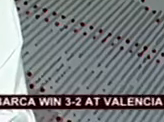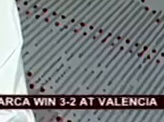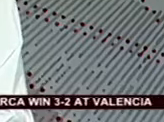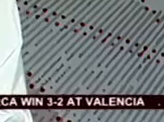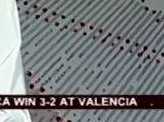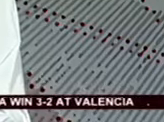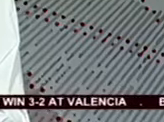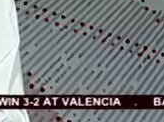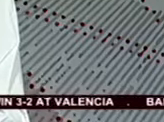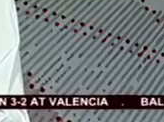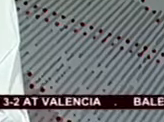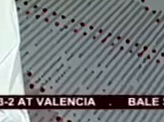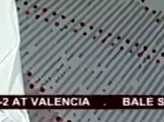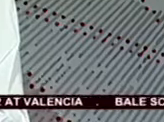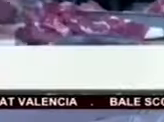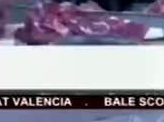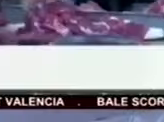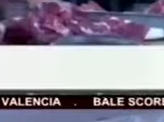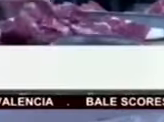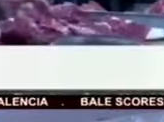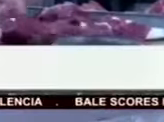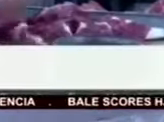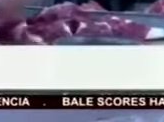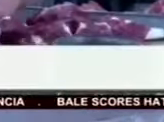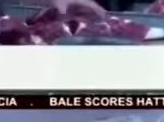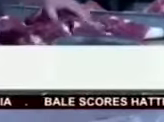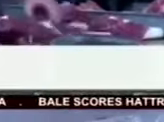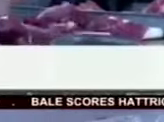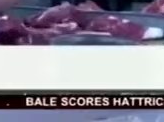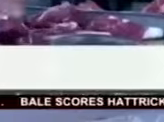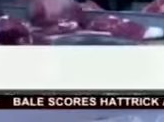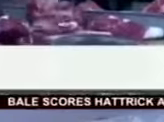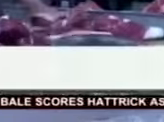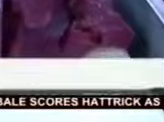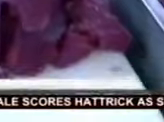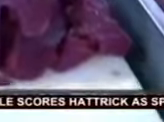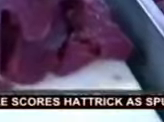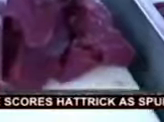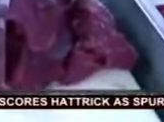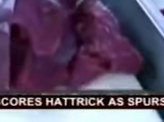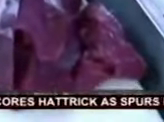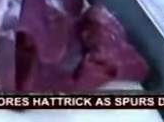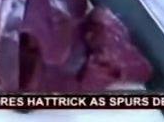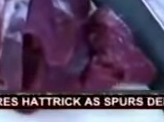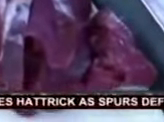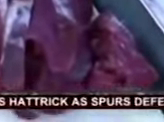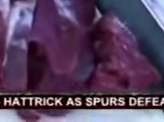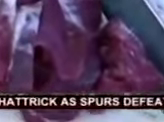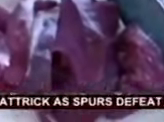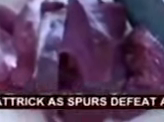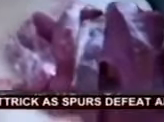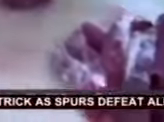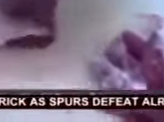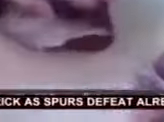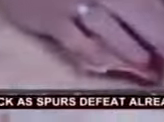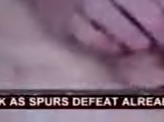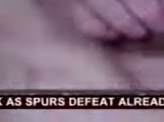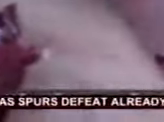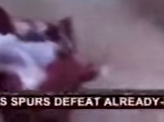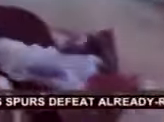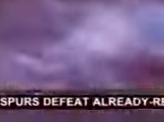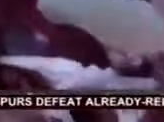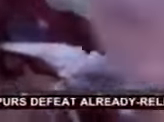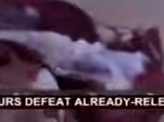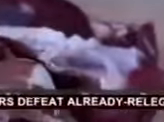sotoje ya jele ko nyin tembenna bursel minube South Africa ebe tonya tonya